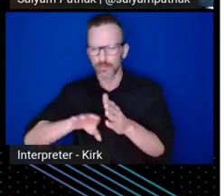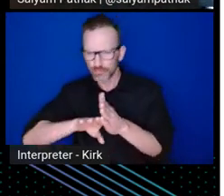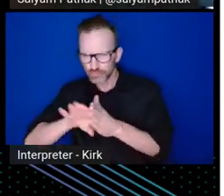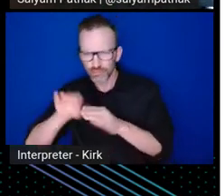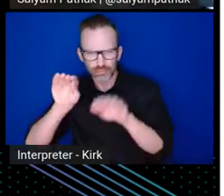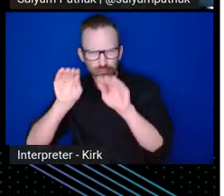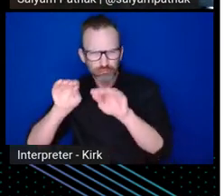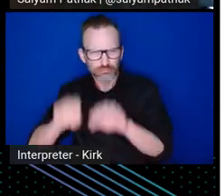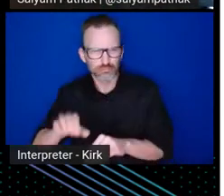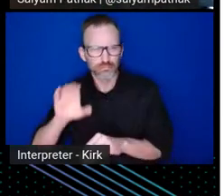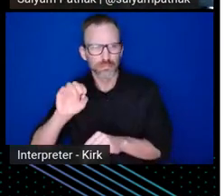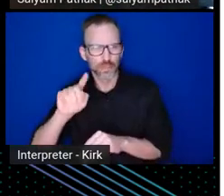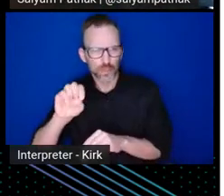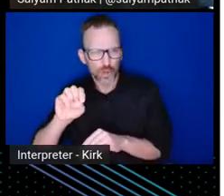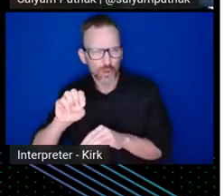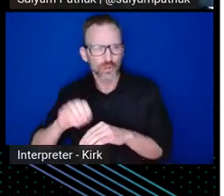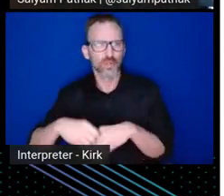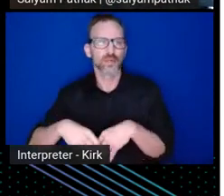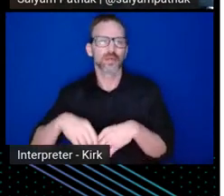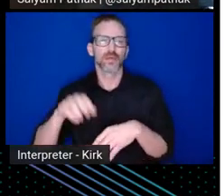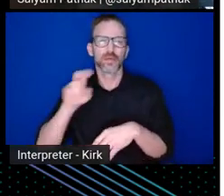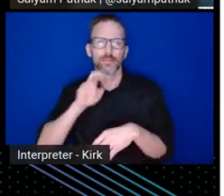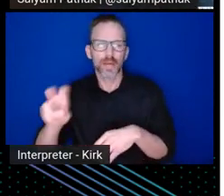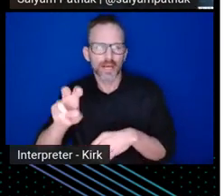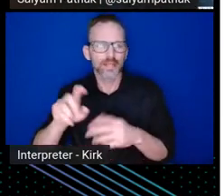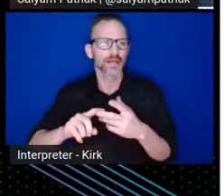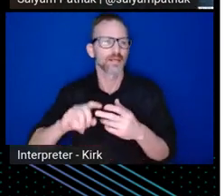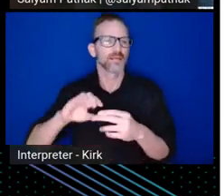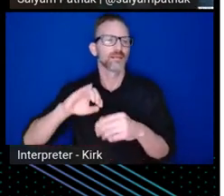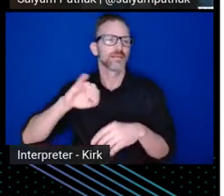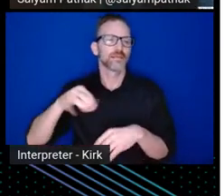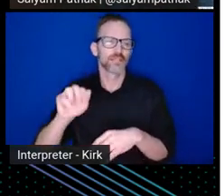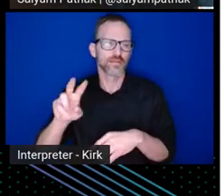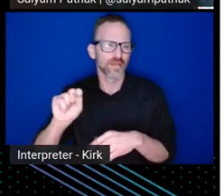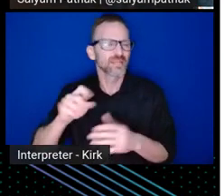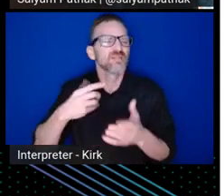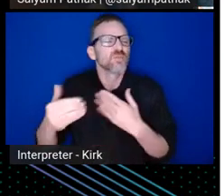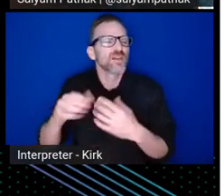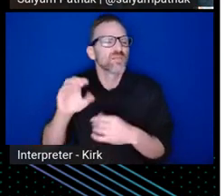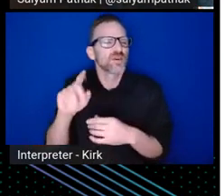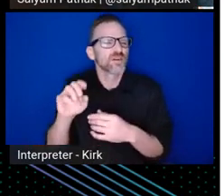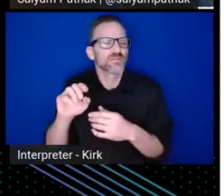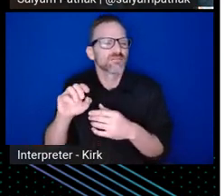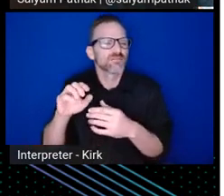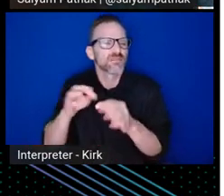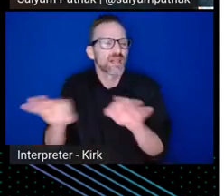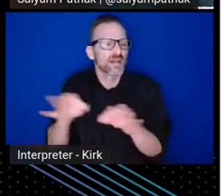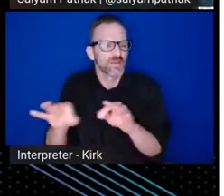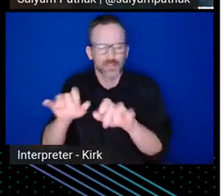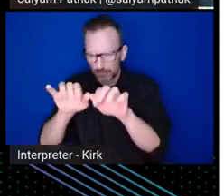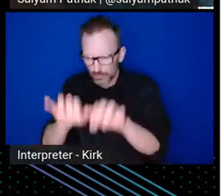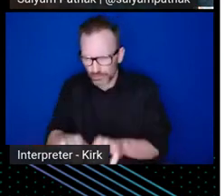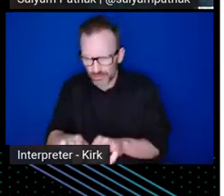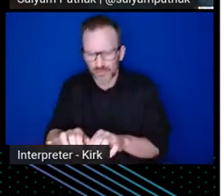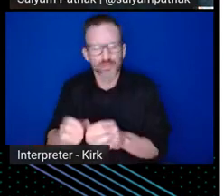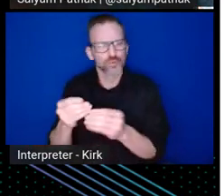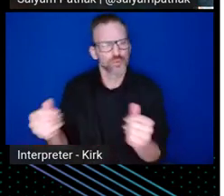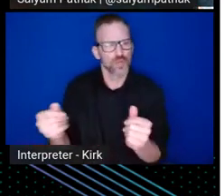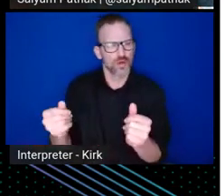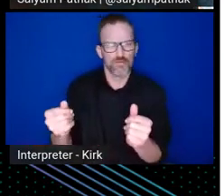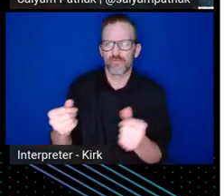writing code, either in Go, either in Python, Node.js. So they're writing the code to solve a particular business challenge. They are